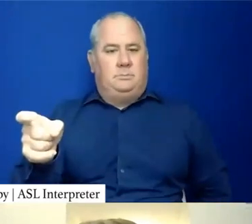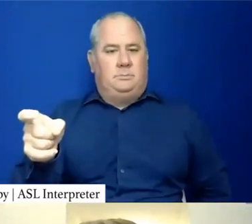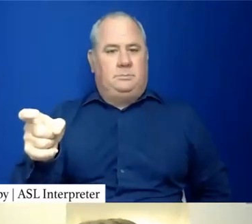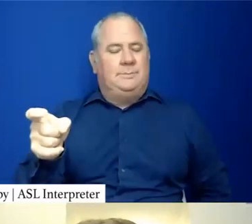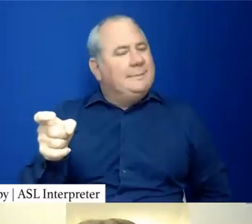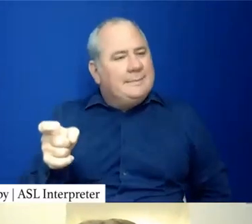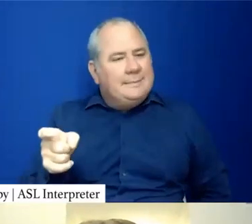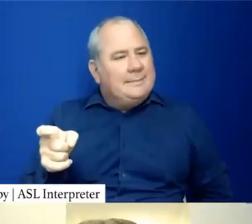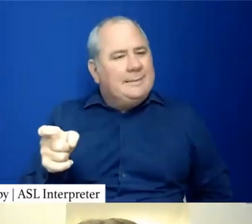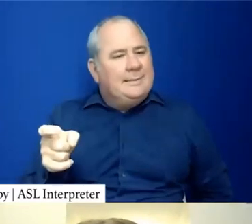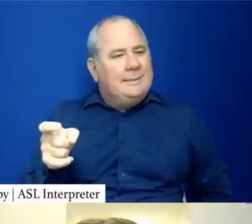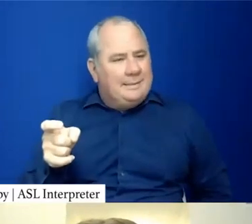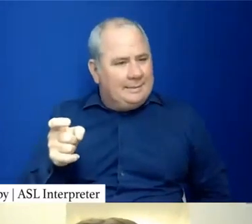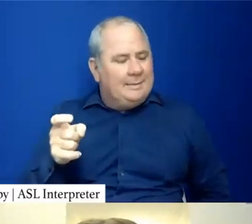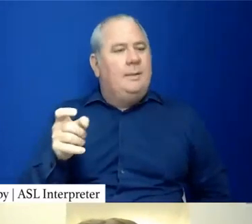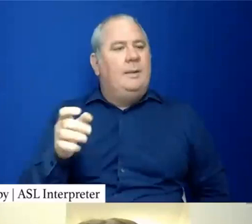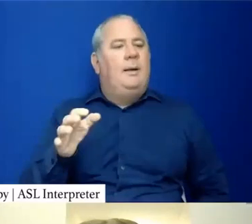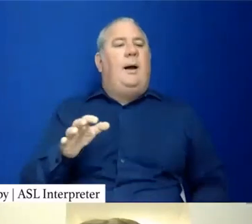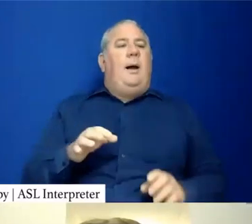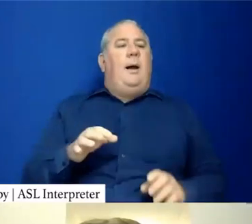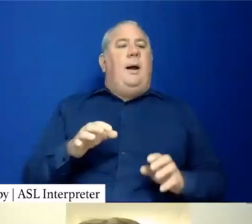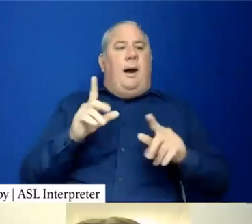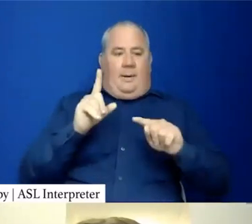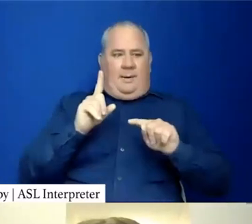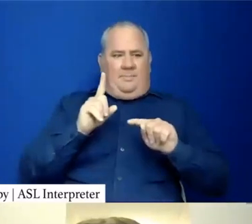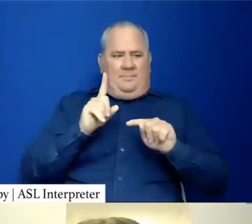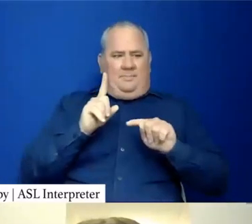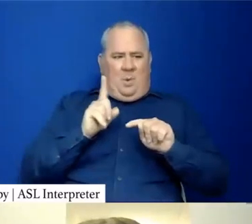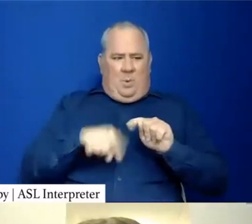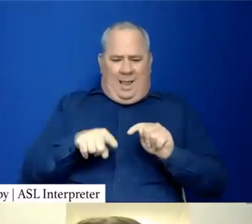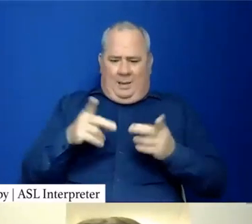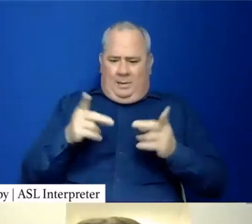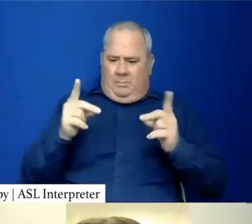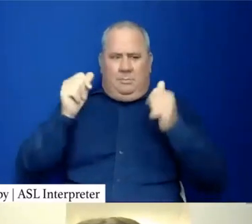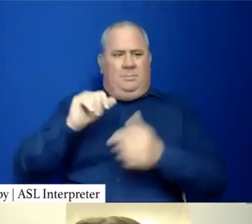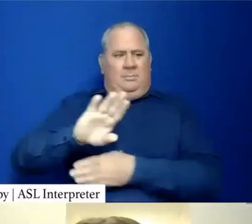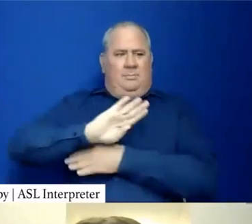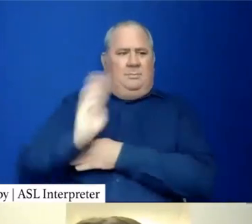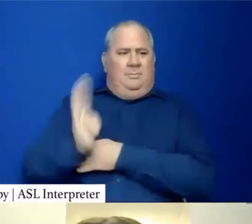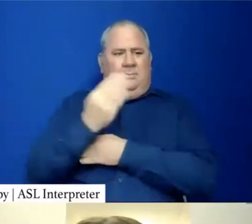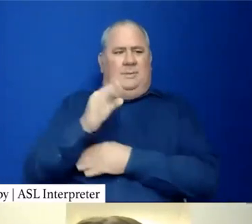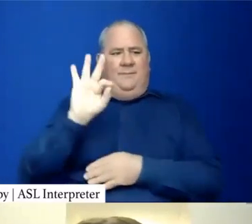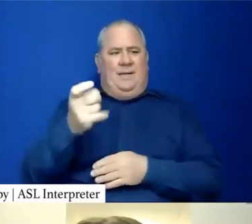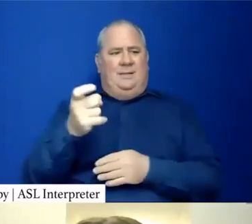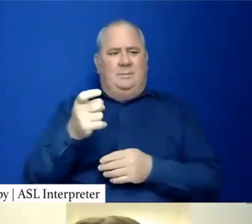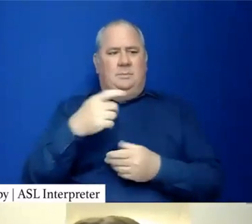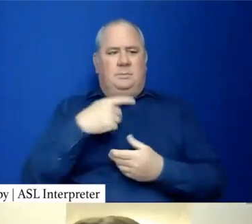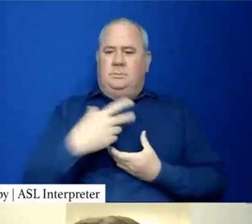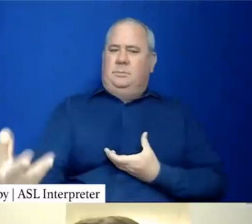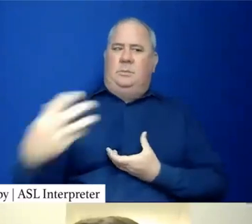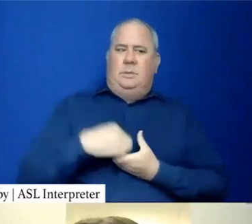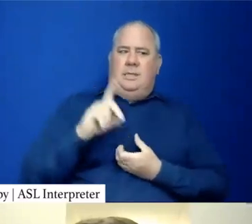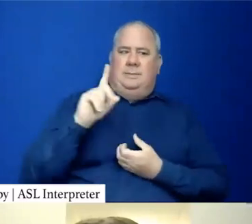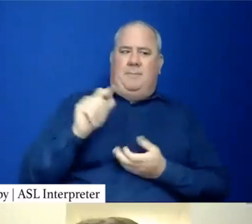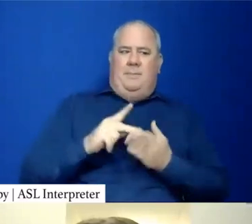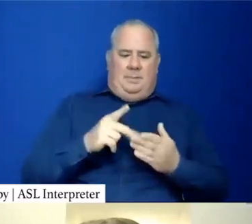the idea that we're not just letting disabled people into our space, but providing a physical space, but then asking